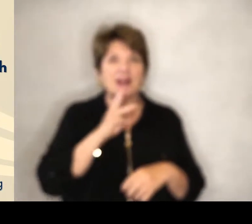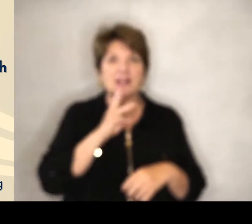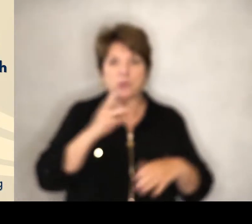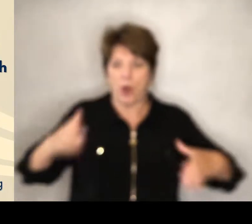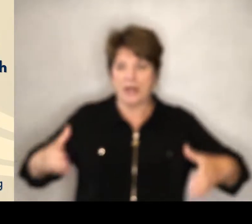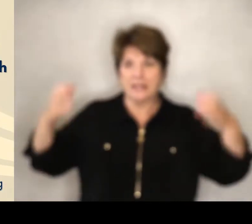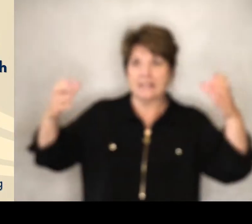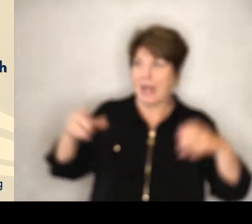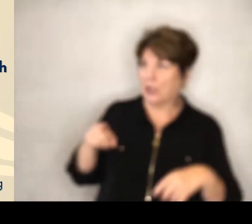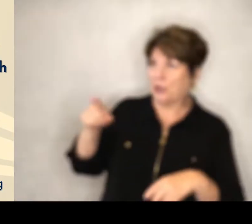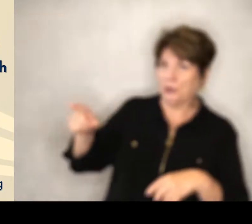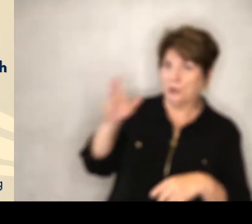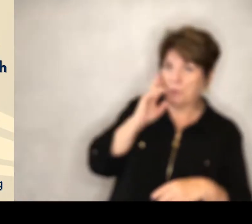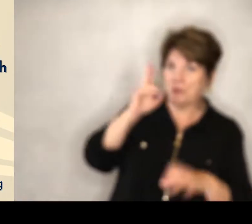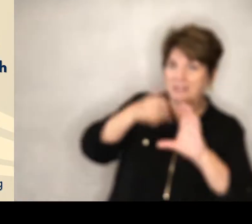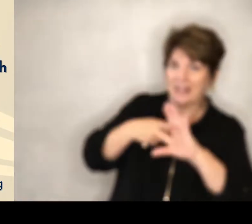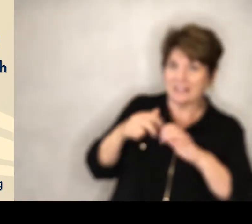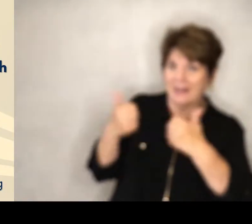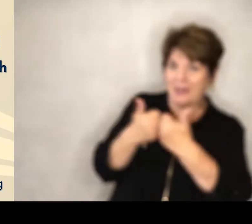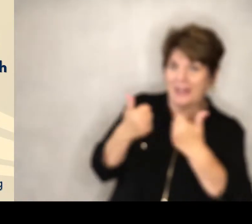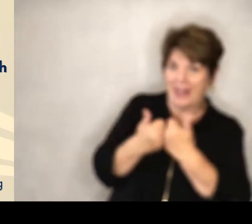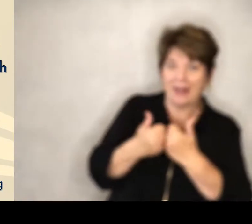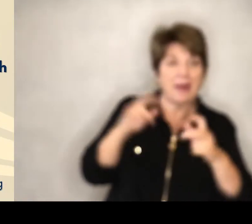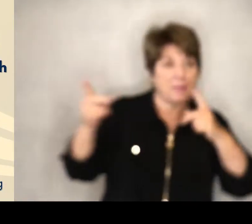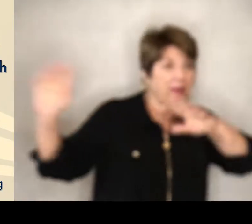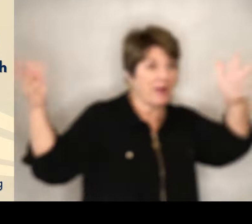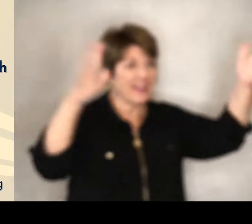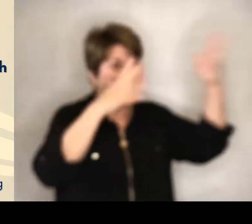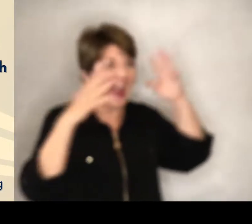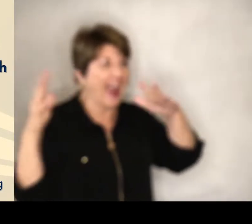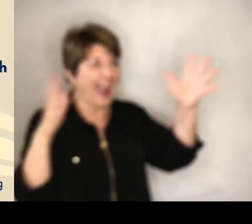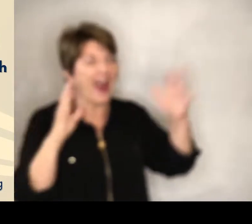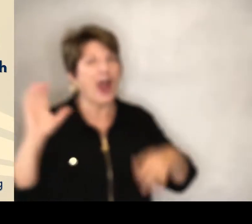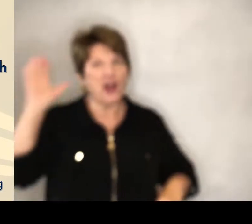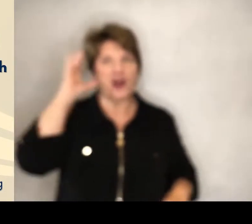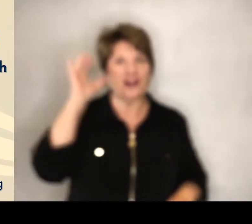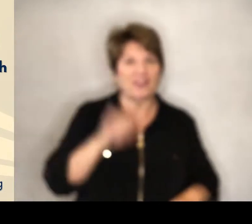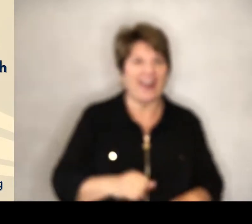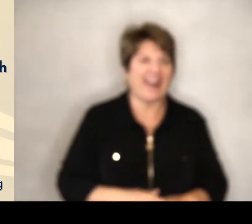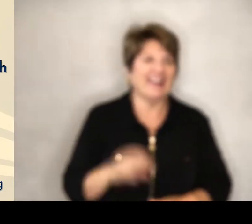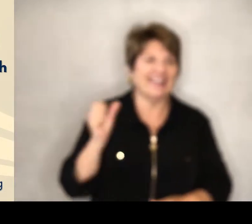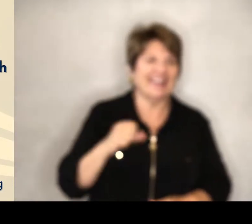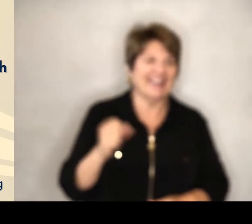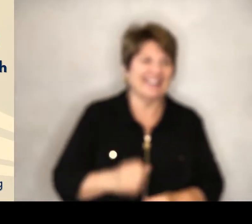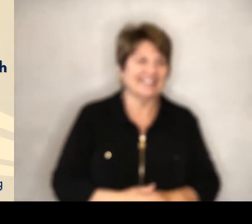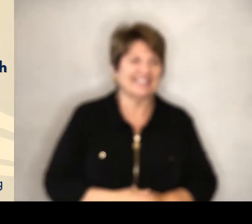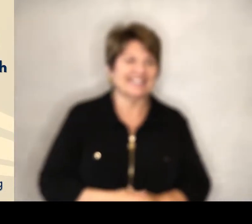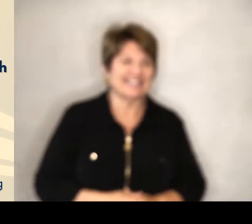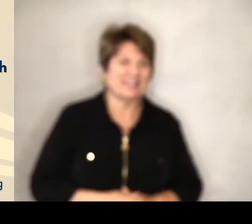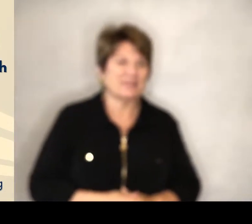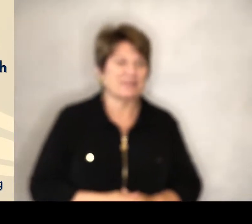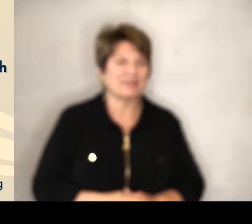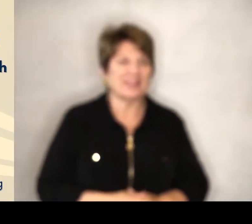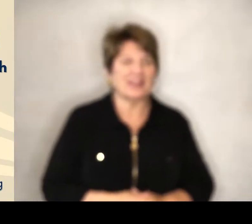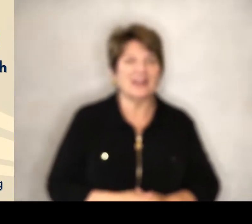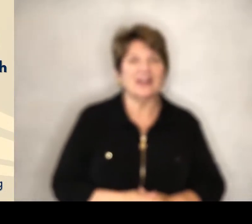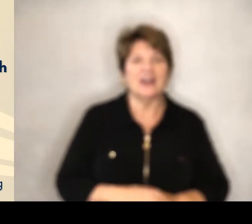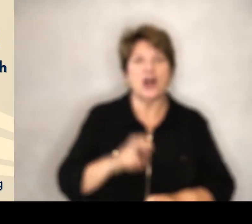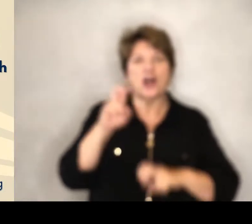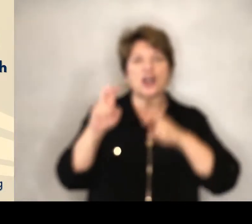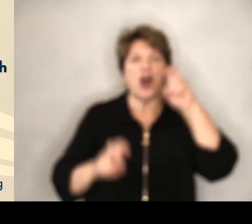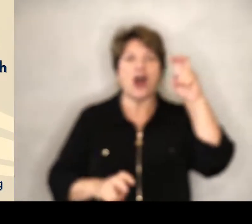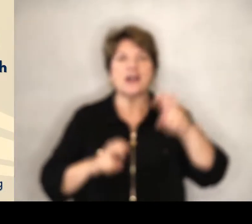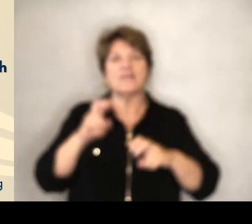I'm told you're going to be participating in. I've heard that. All right. So carnival games,